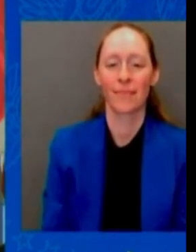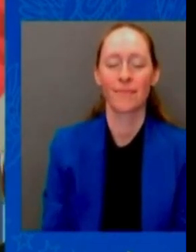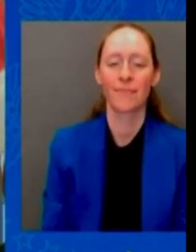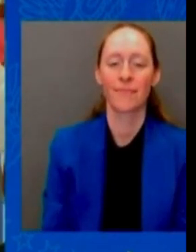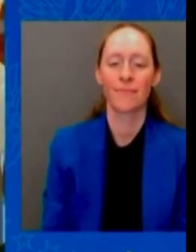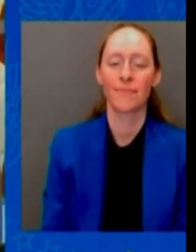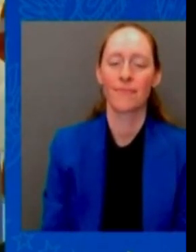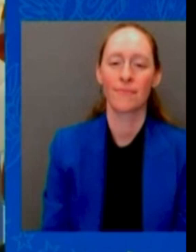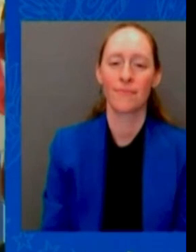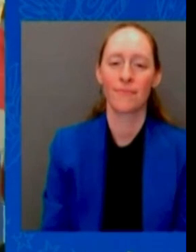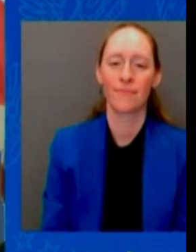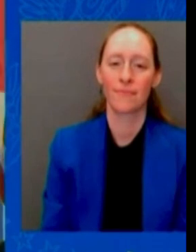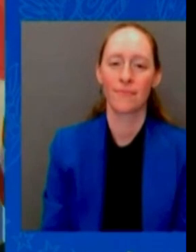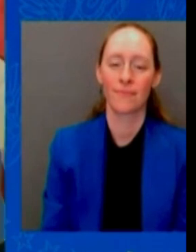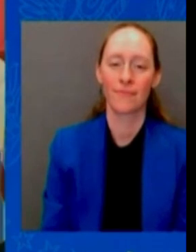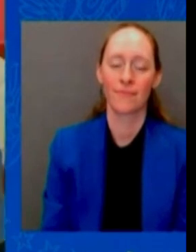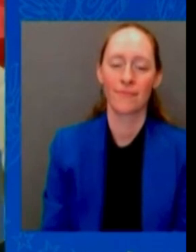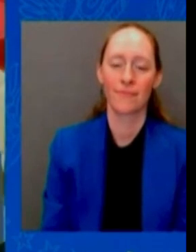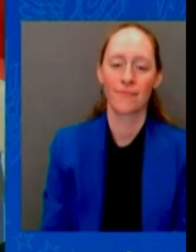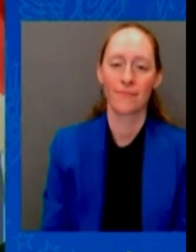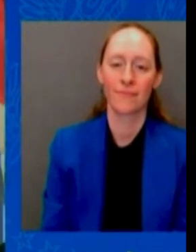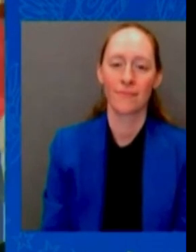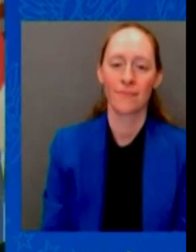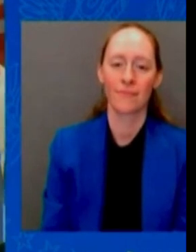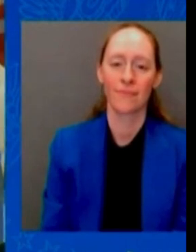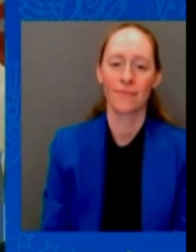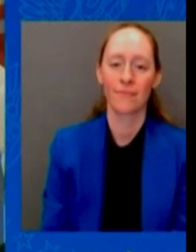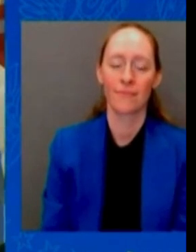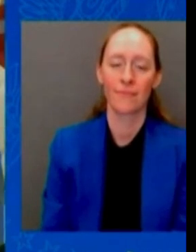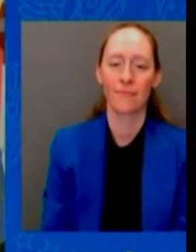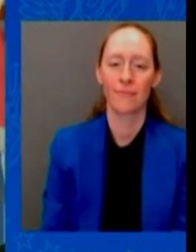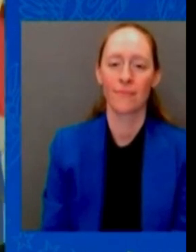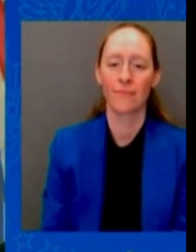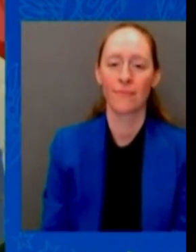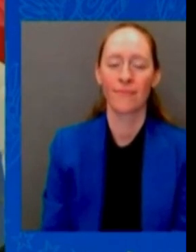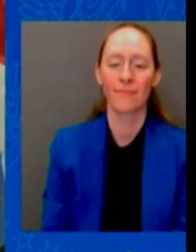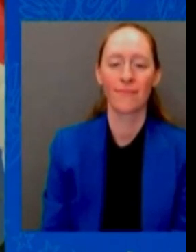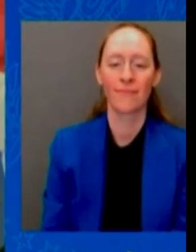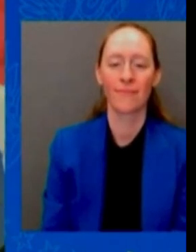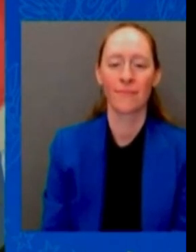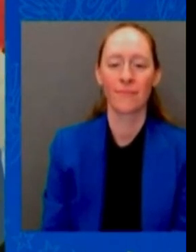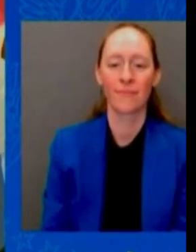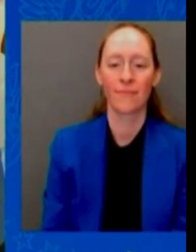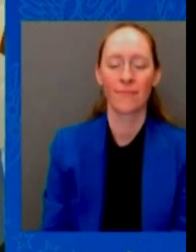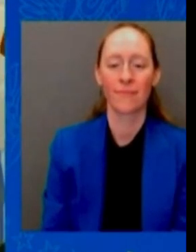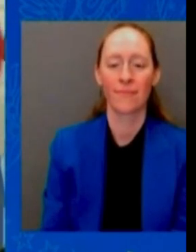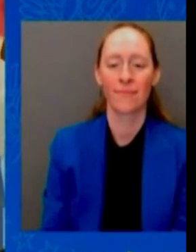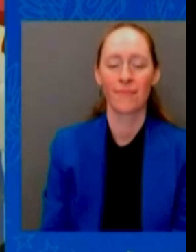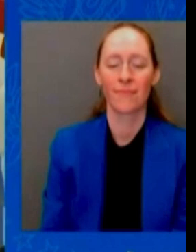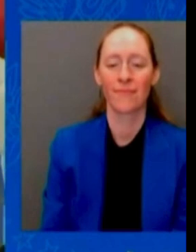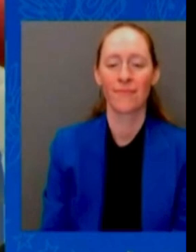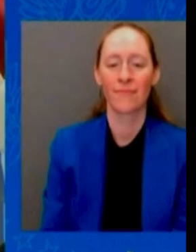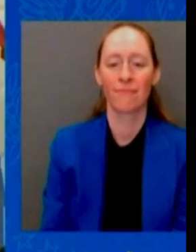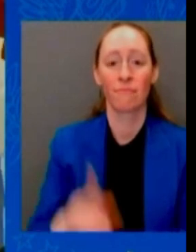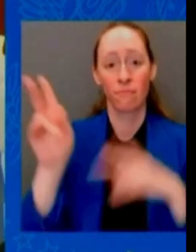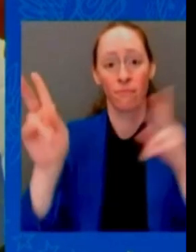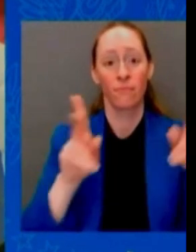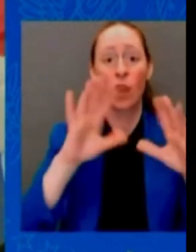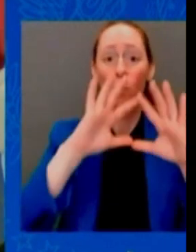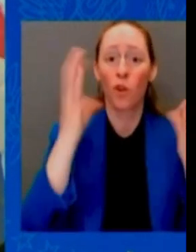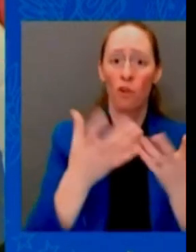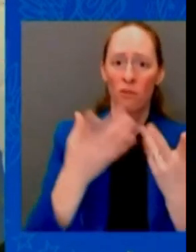fraternité. We are proving to people around the world that democracies deliver from our